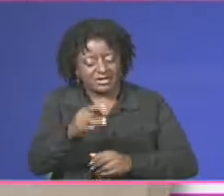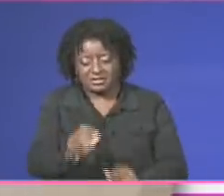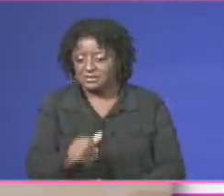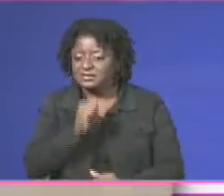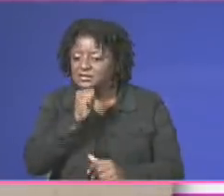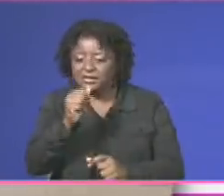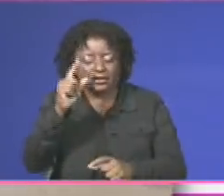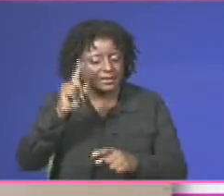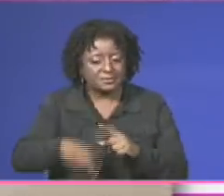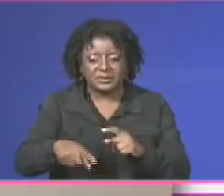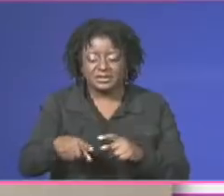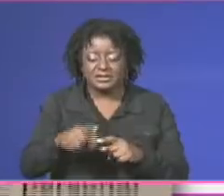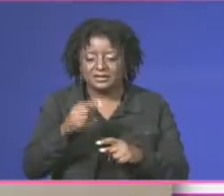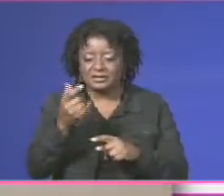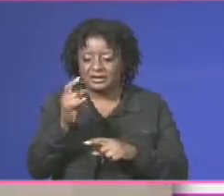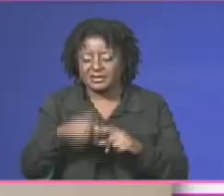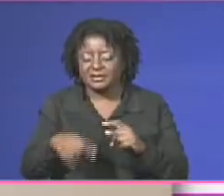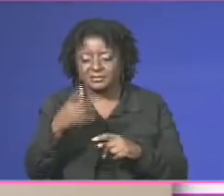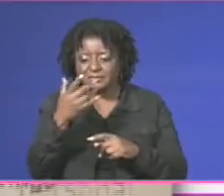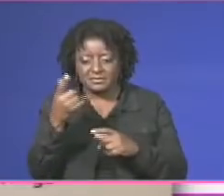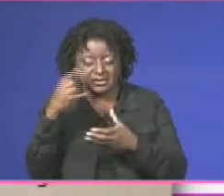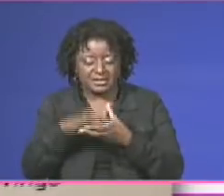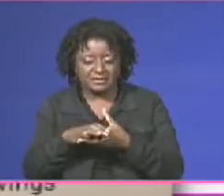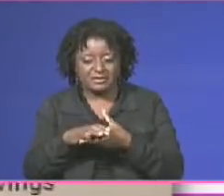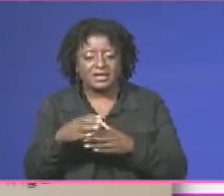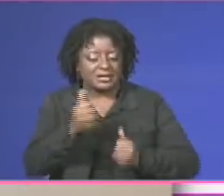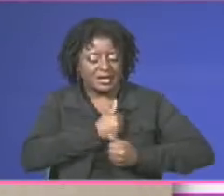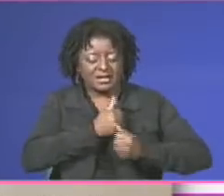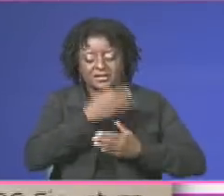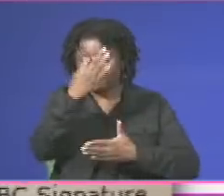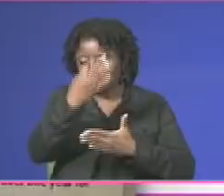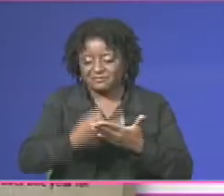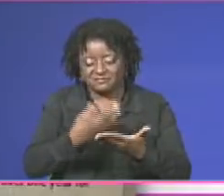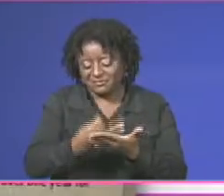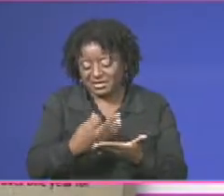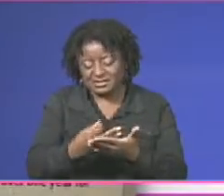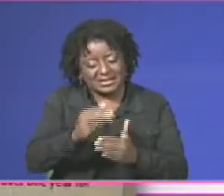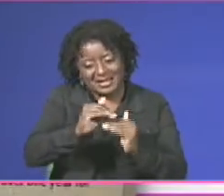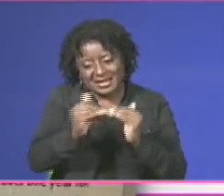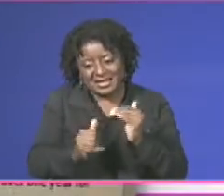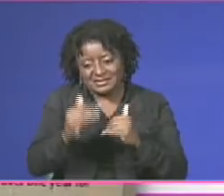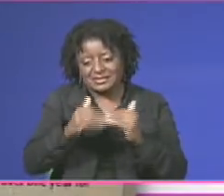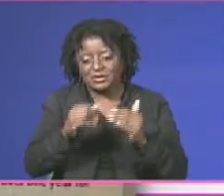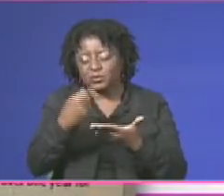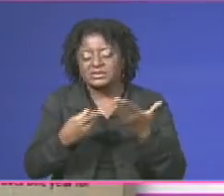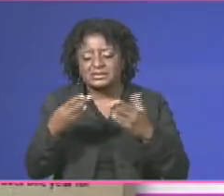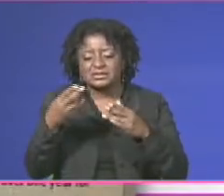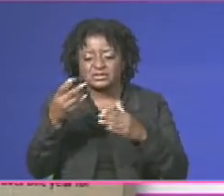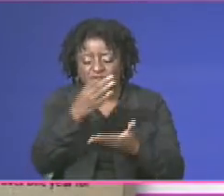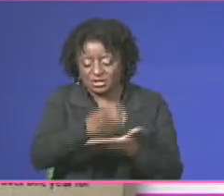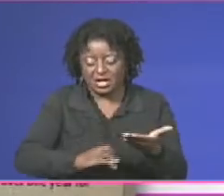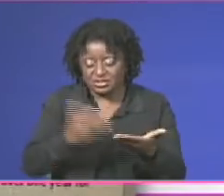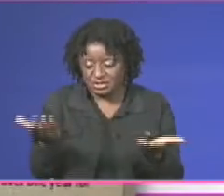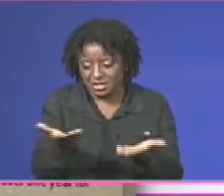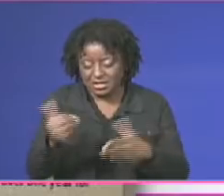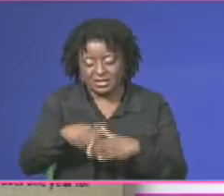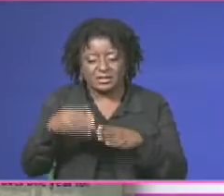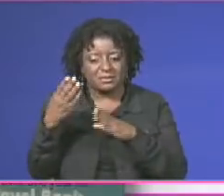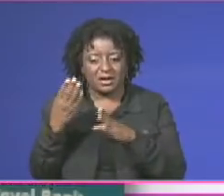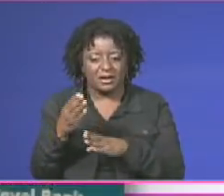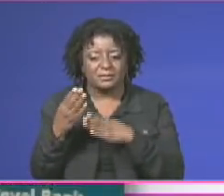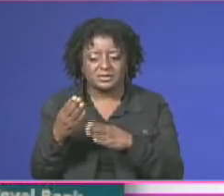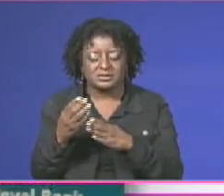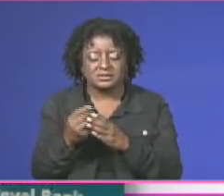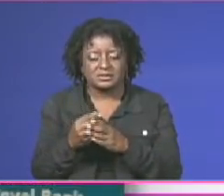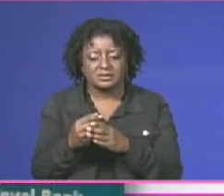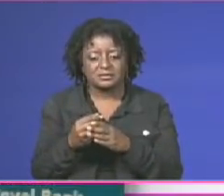most part, Canada's fees are much less than what's being charged here in the Bahamas, and regional branches are leaning away from the hefty fees generally.